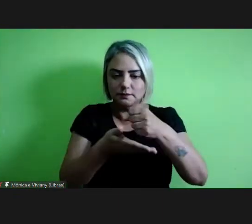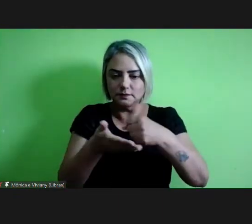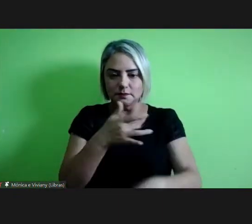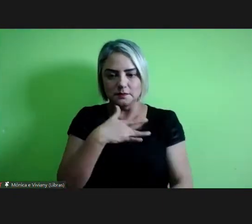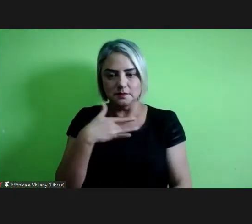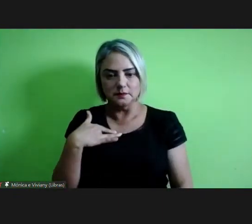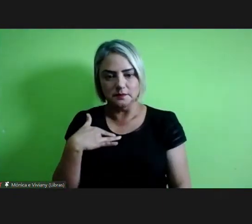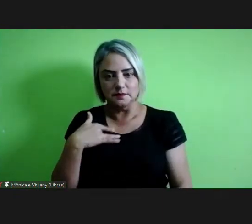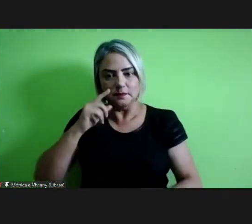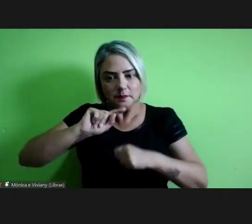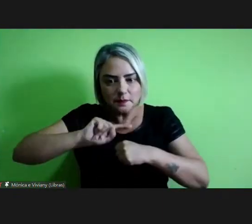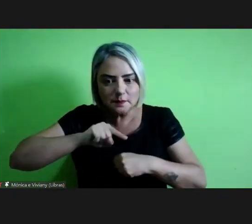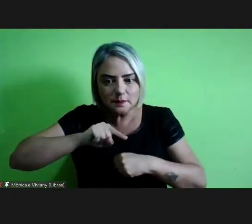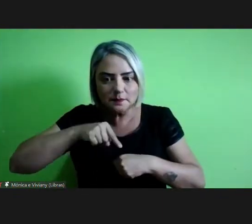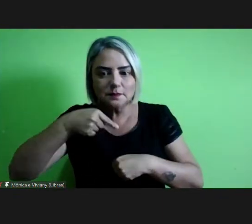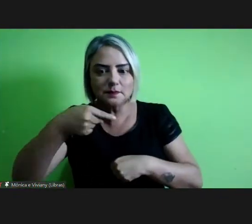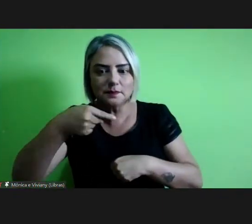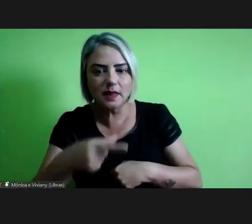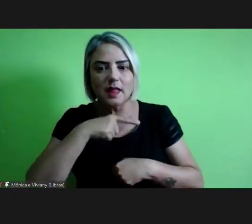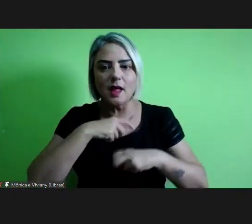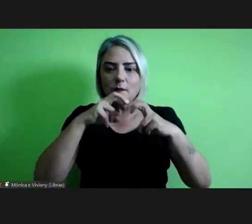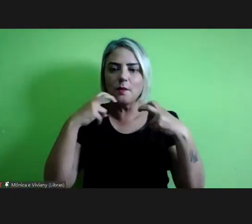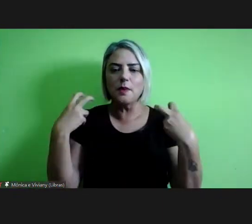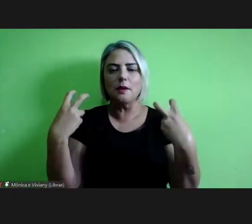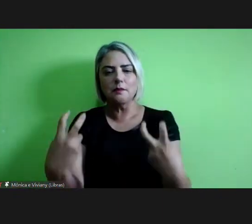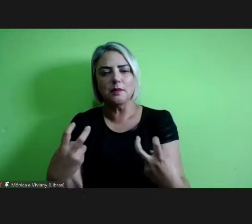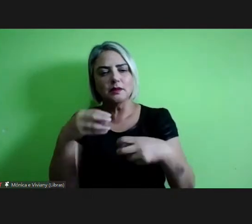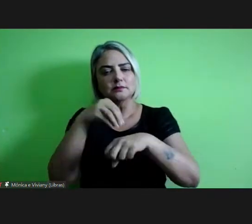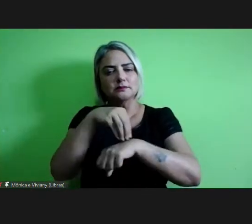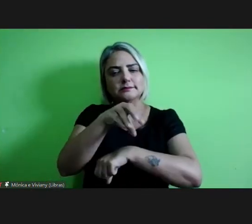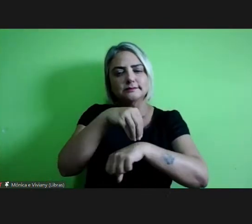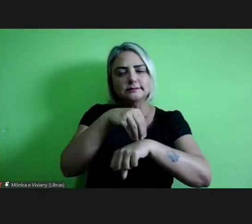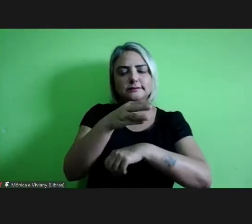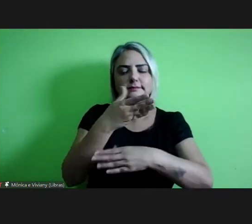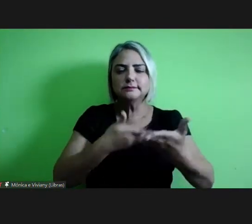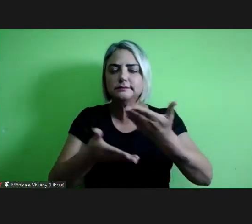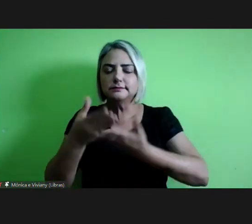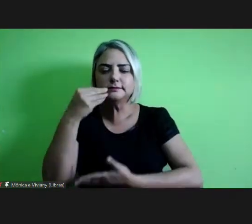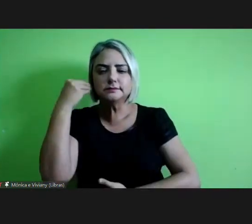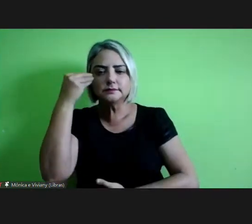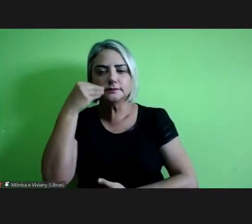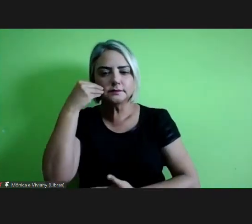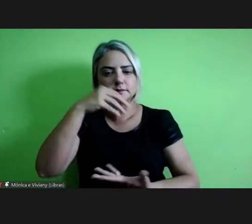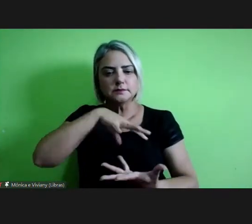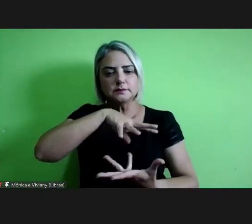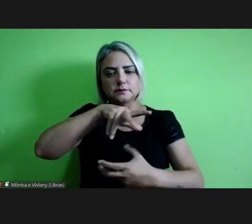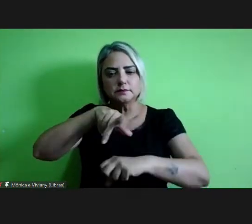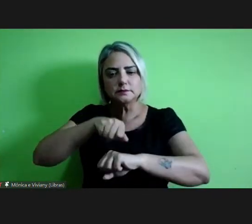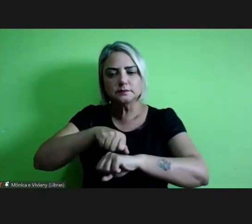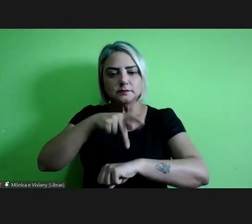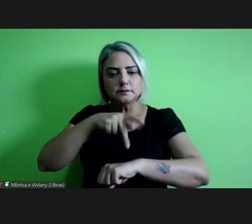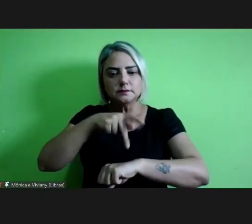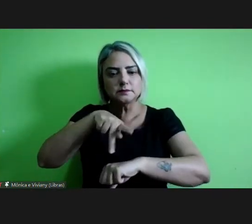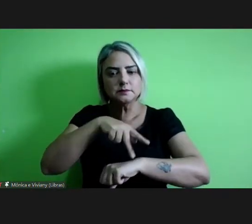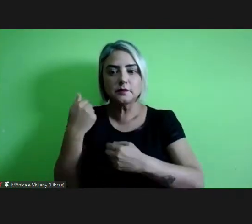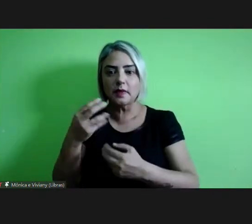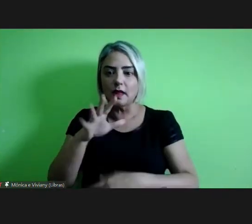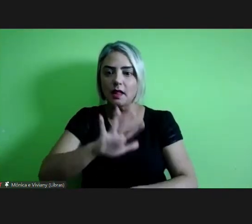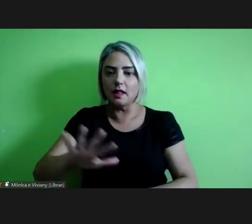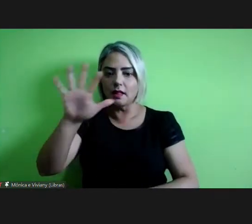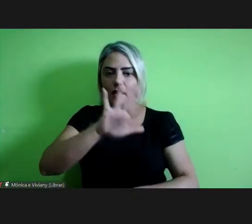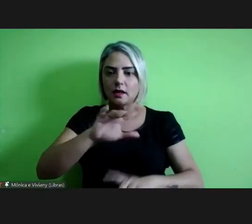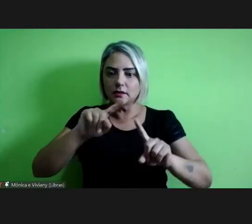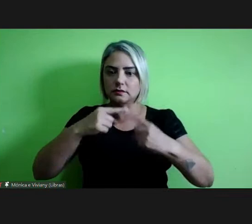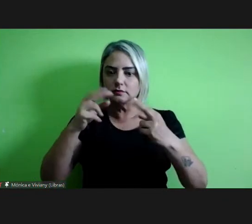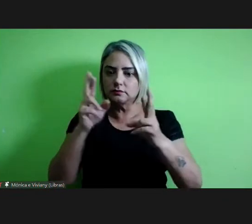proper nutrition in childhood. After that, we're going to have a panel that will share international